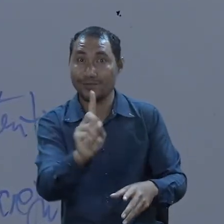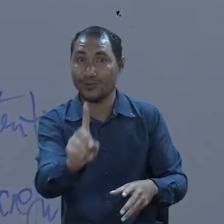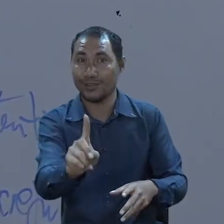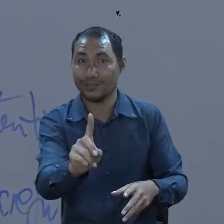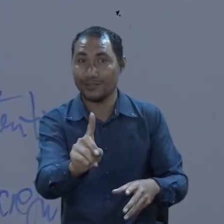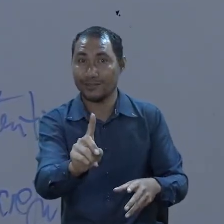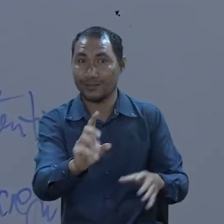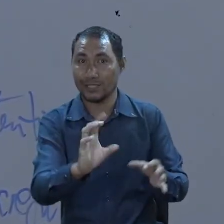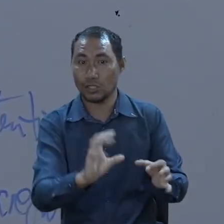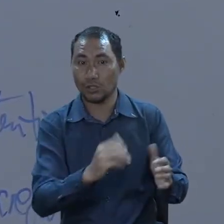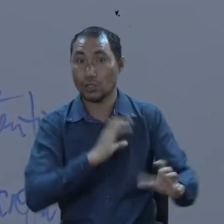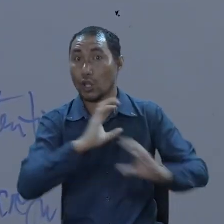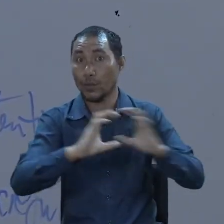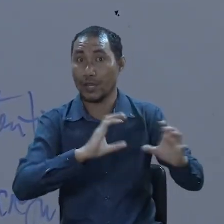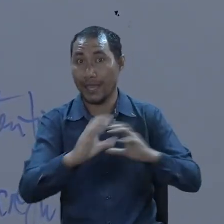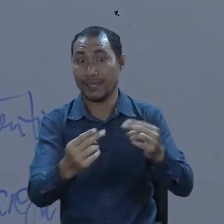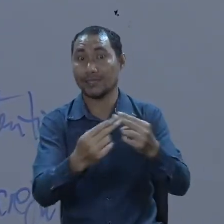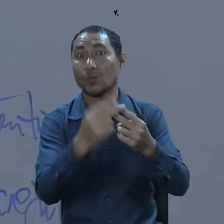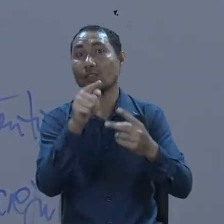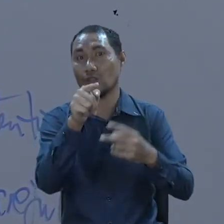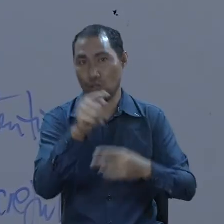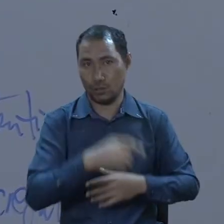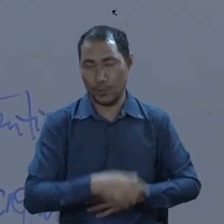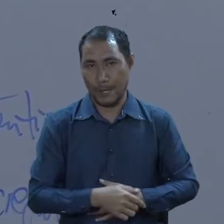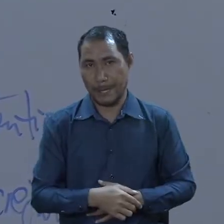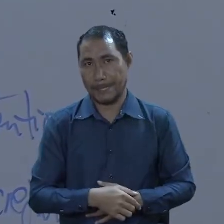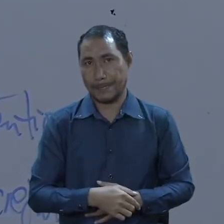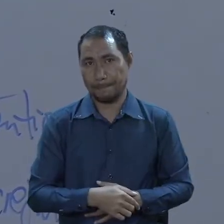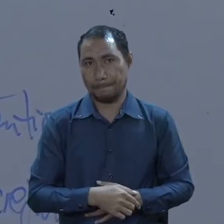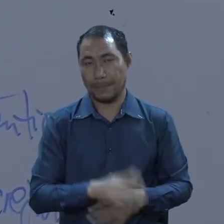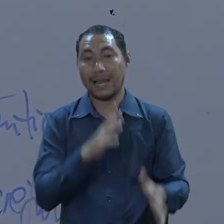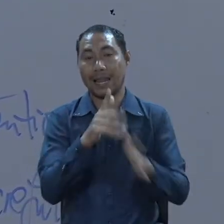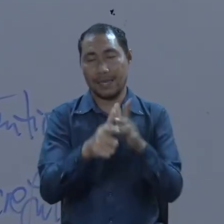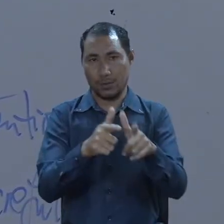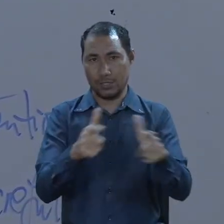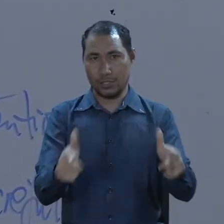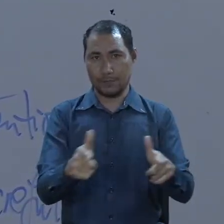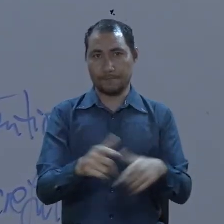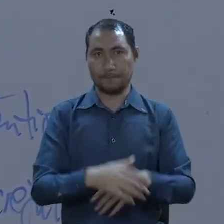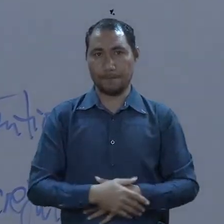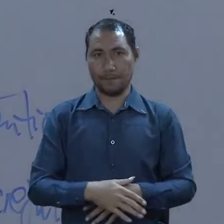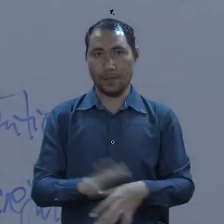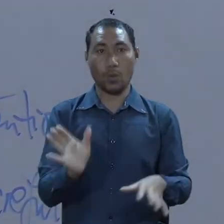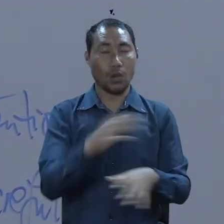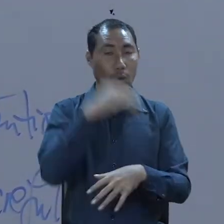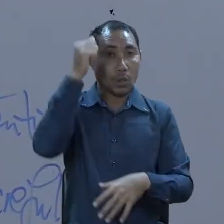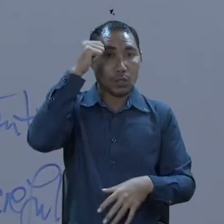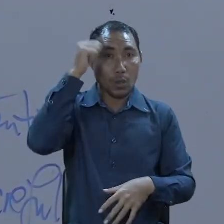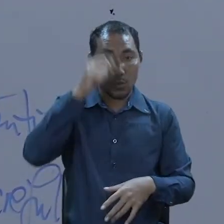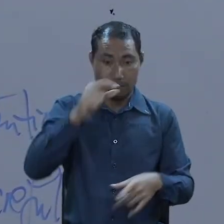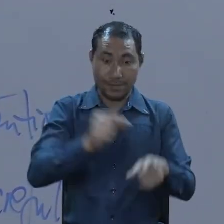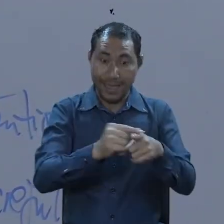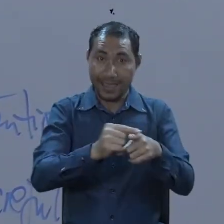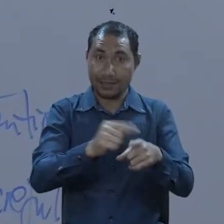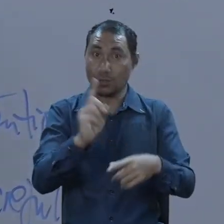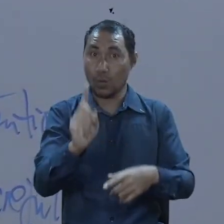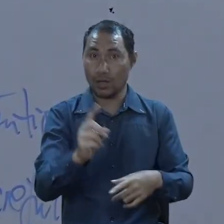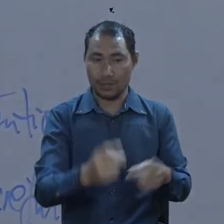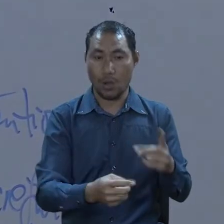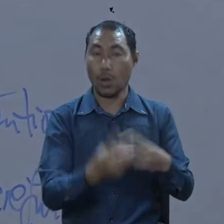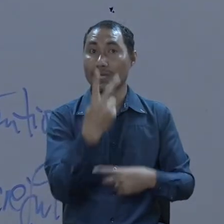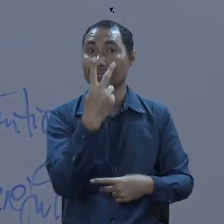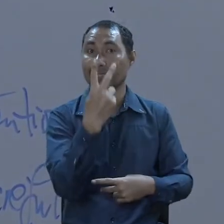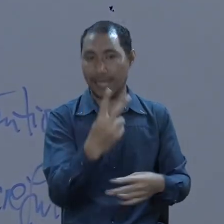wala lo taumawhai e tangata e whaapsootai atu ia te oe. Language, as we all